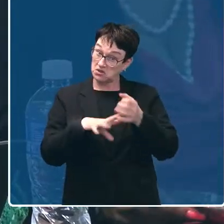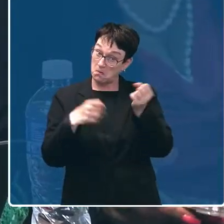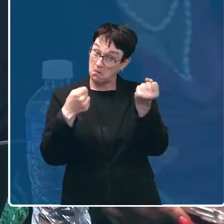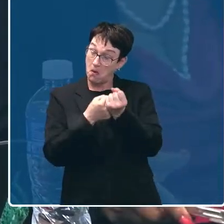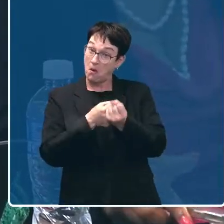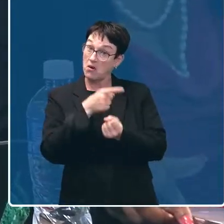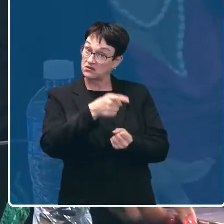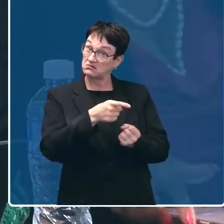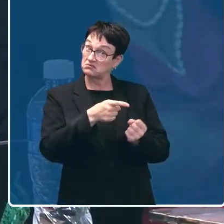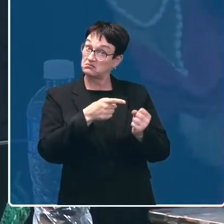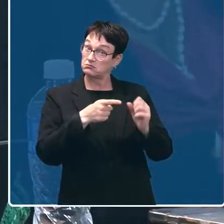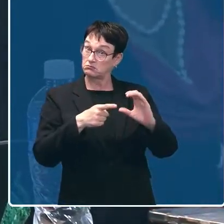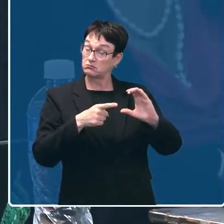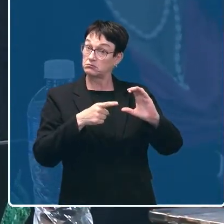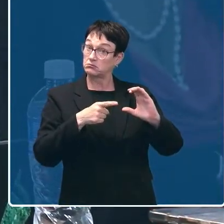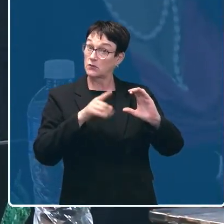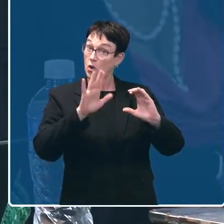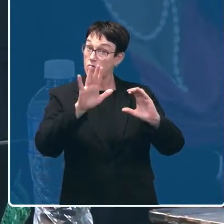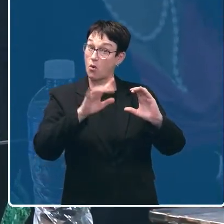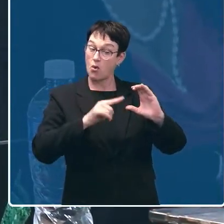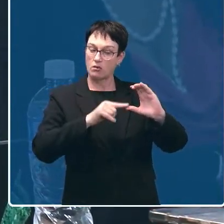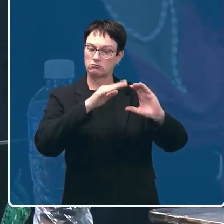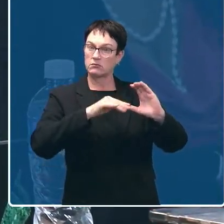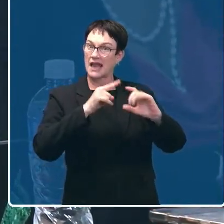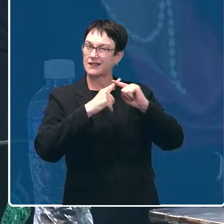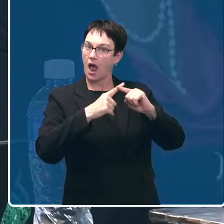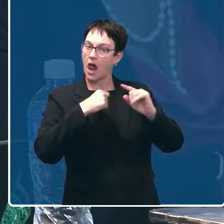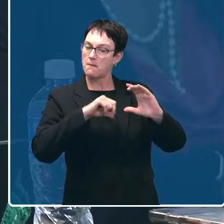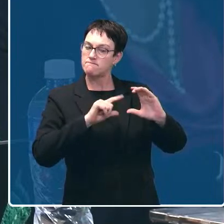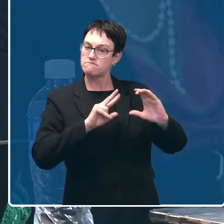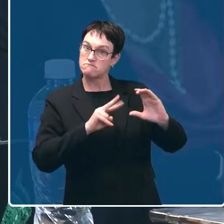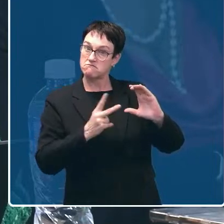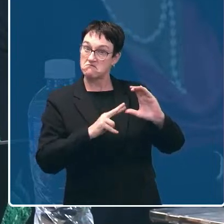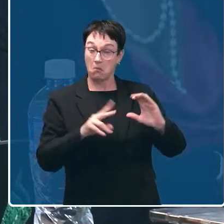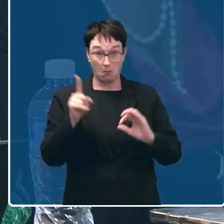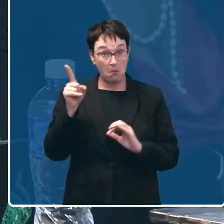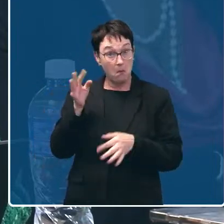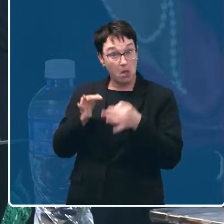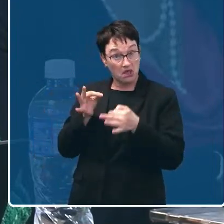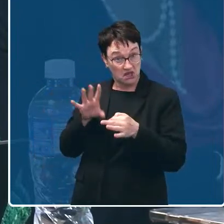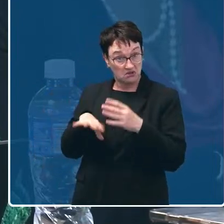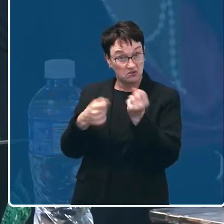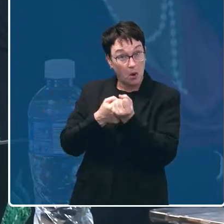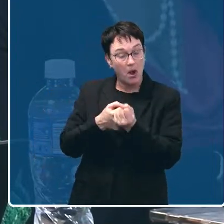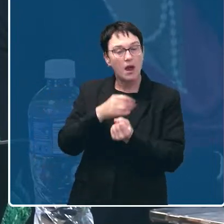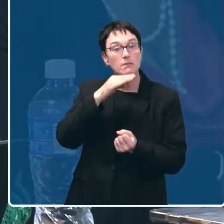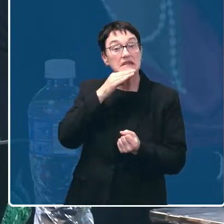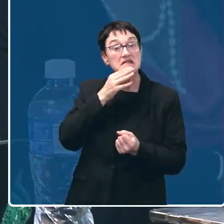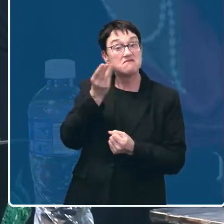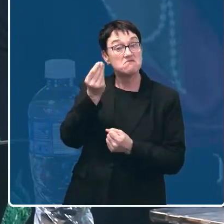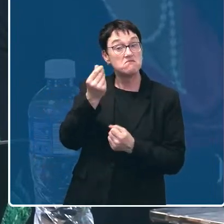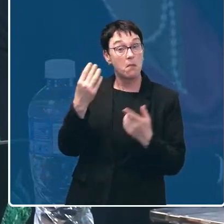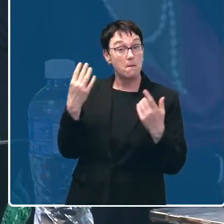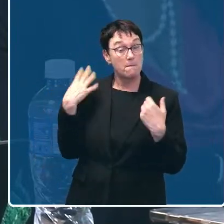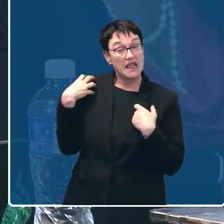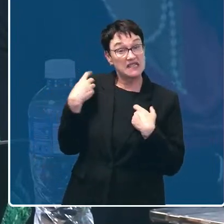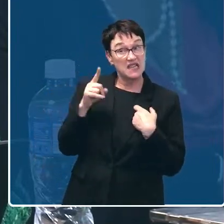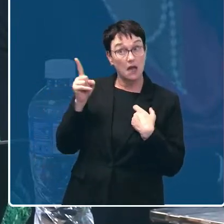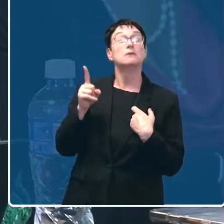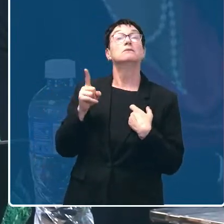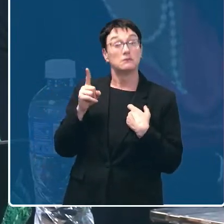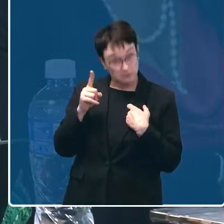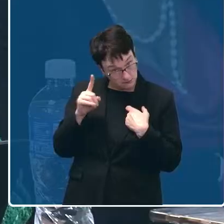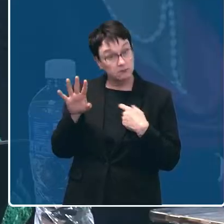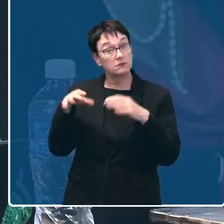inflation target? What indication do you have from Finance Minister that he can take government along with him on